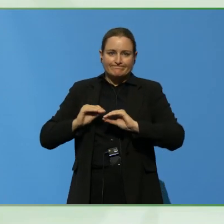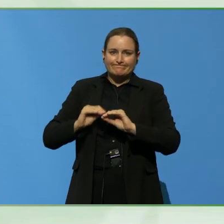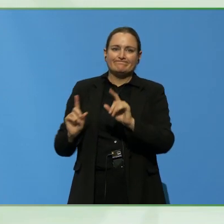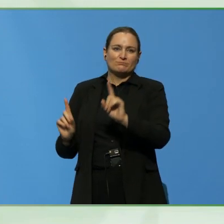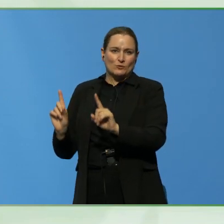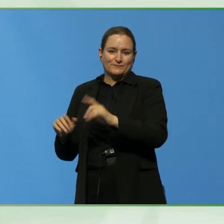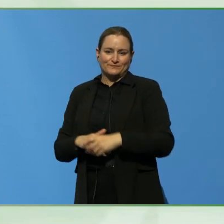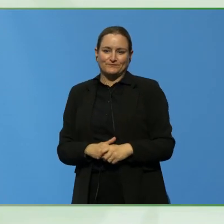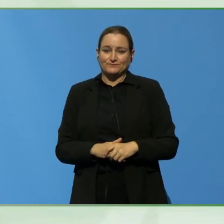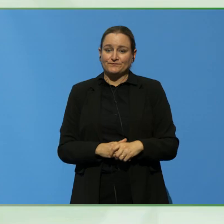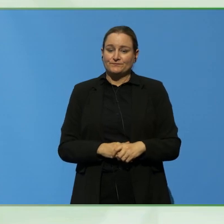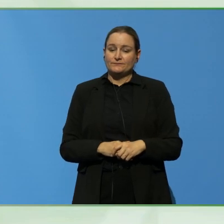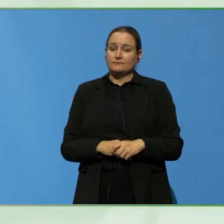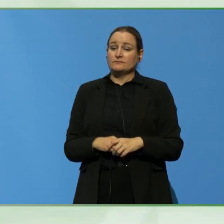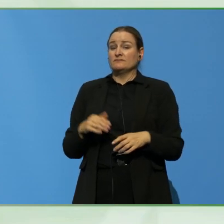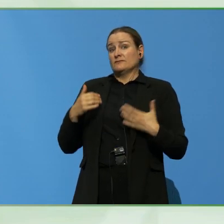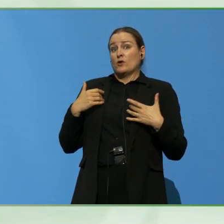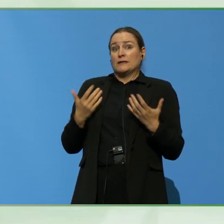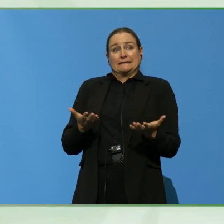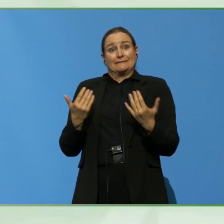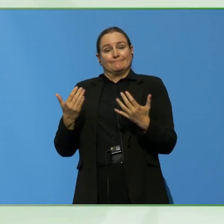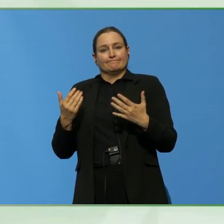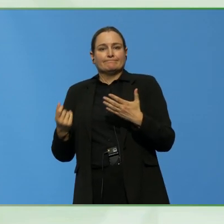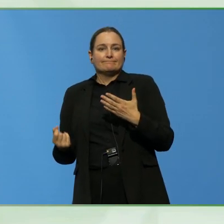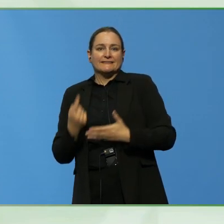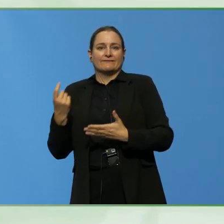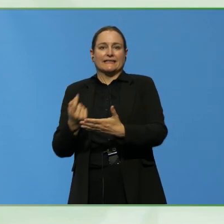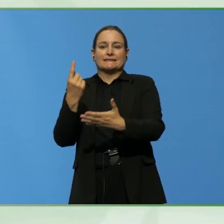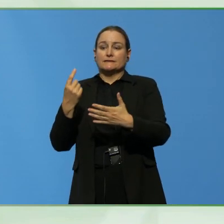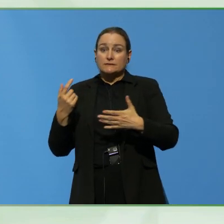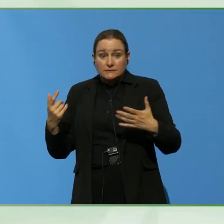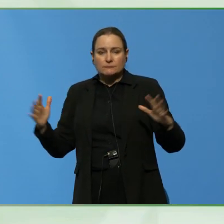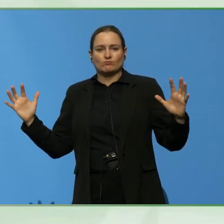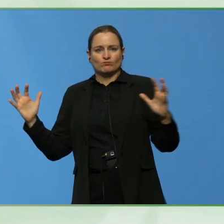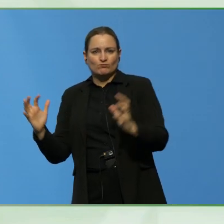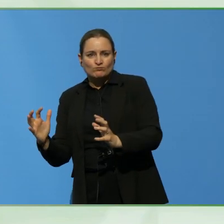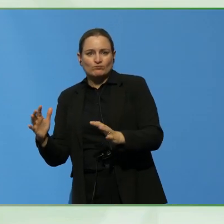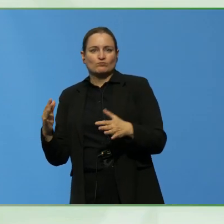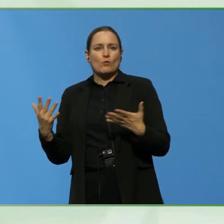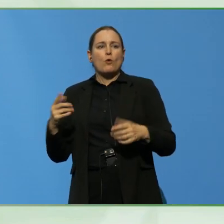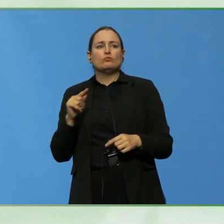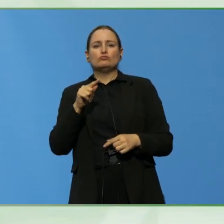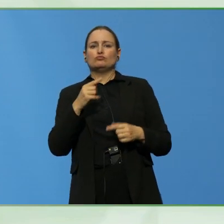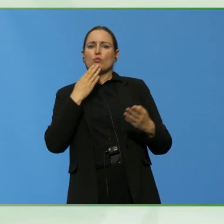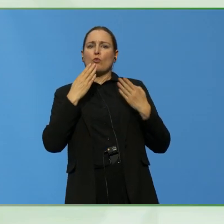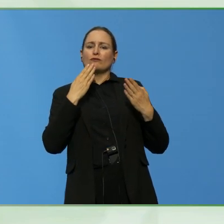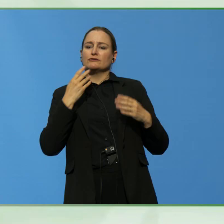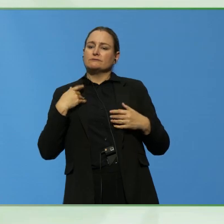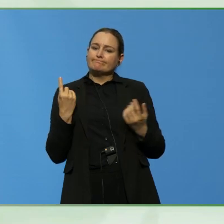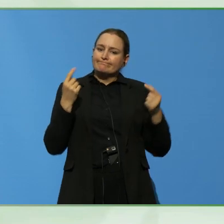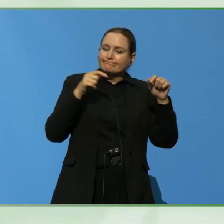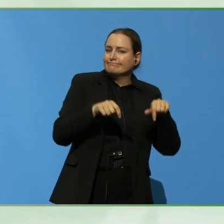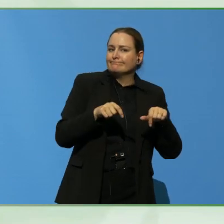events and to talk show and conference about disability.